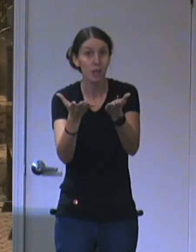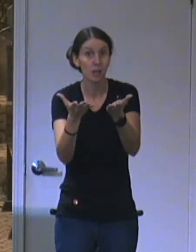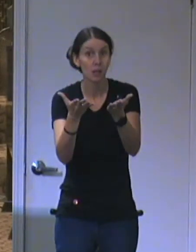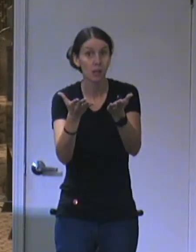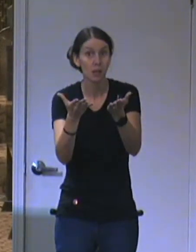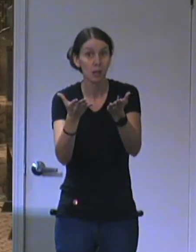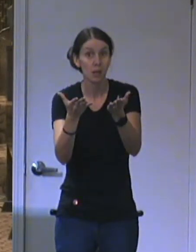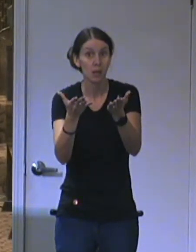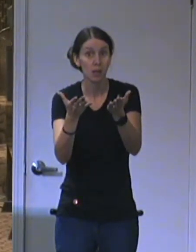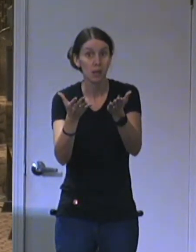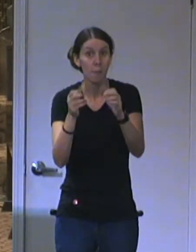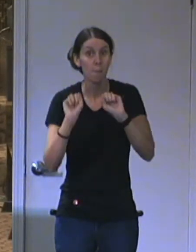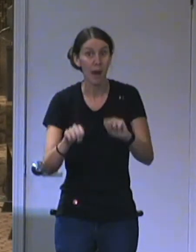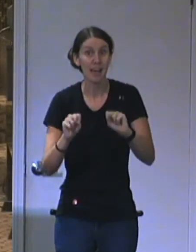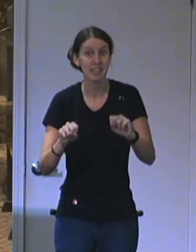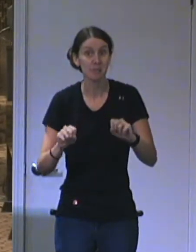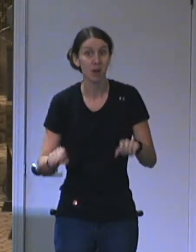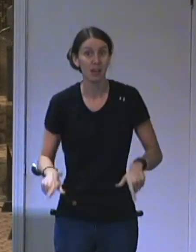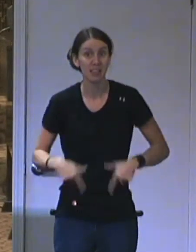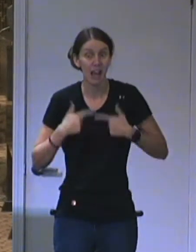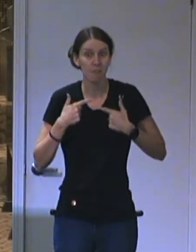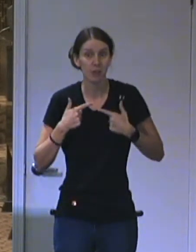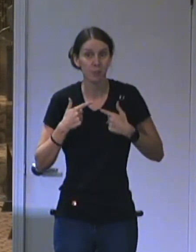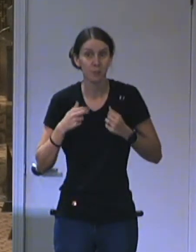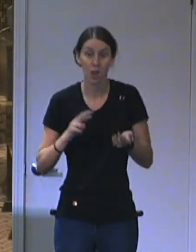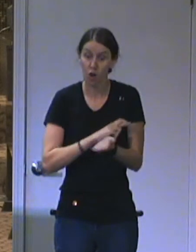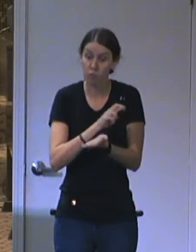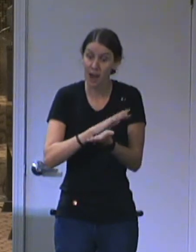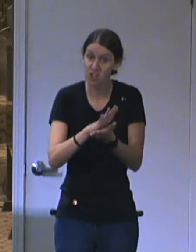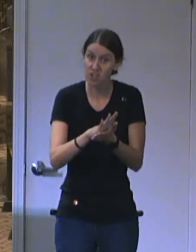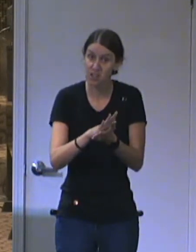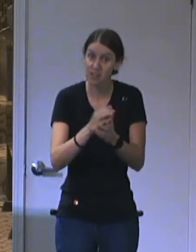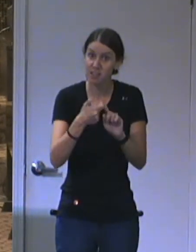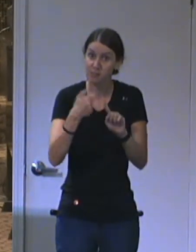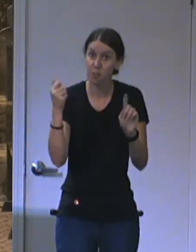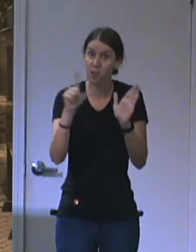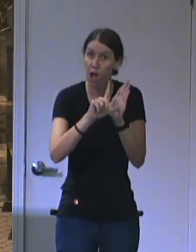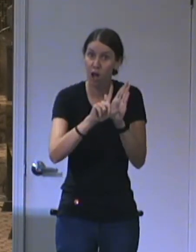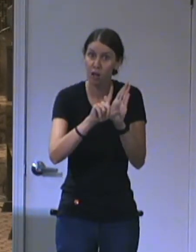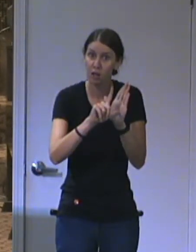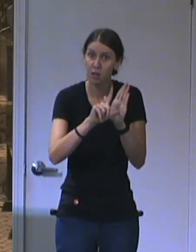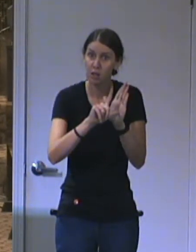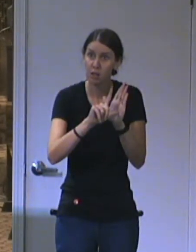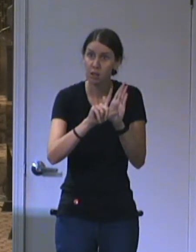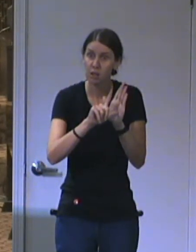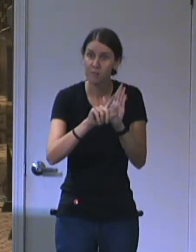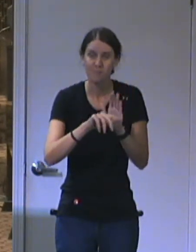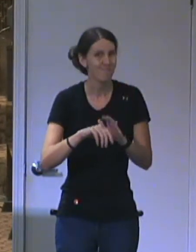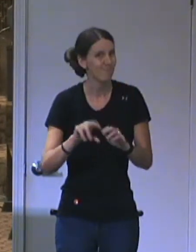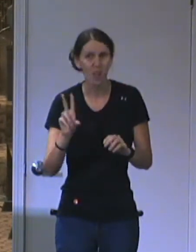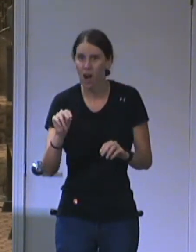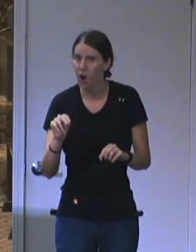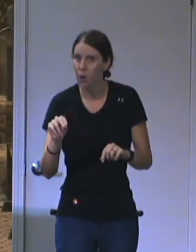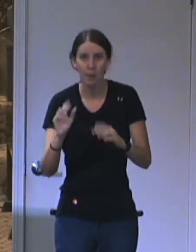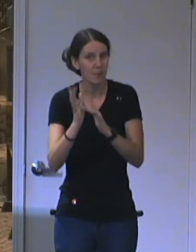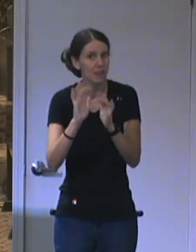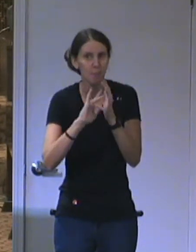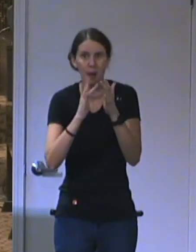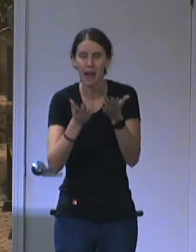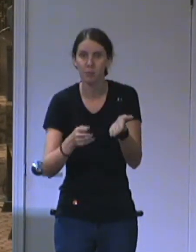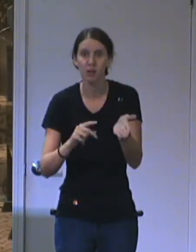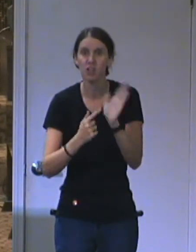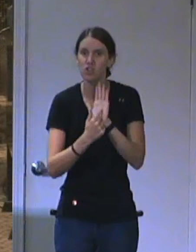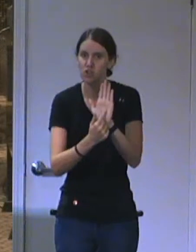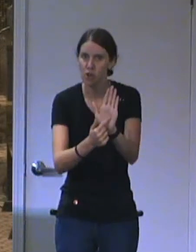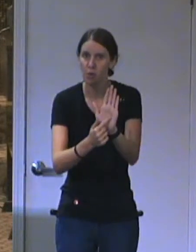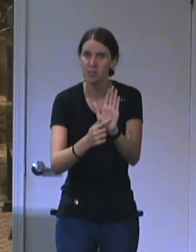have given life, verily righteousness should have been by the law. But the Scripture hath concluded all under sin, that the